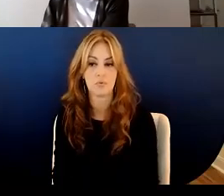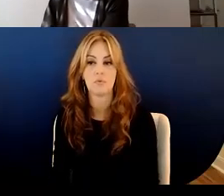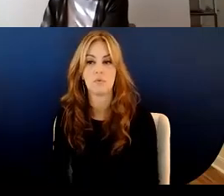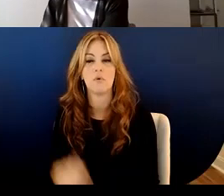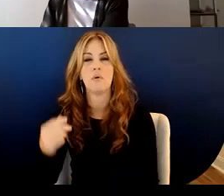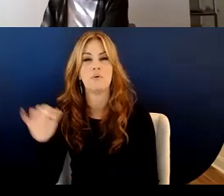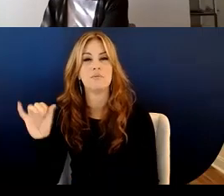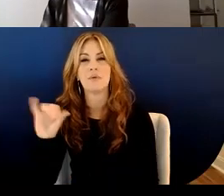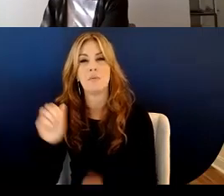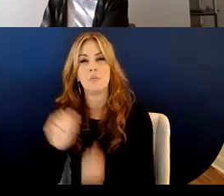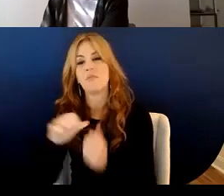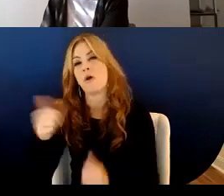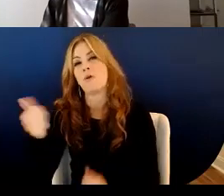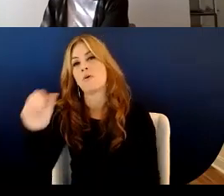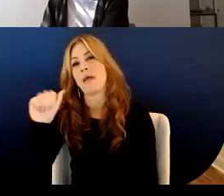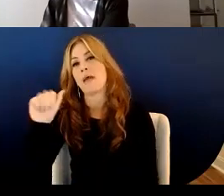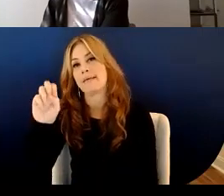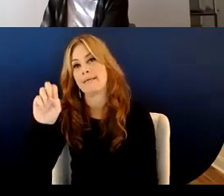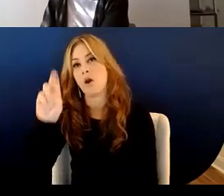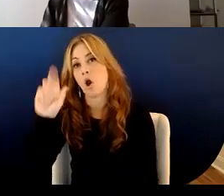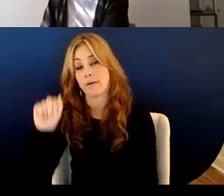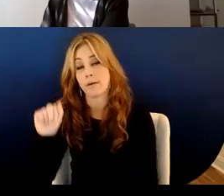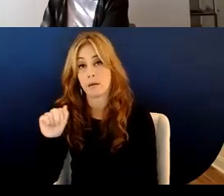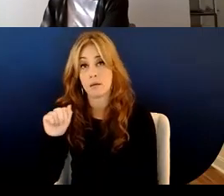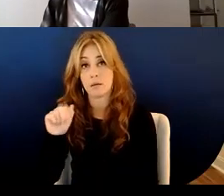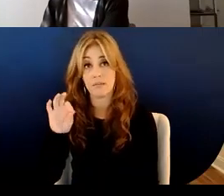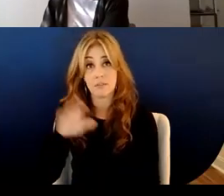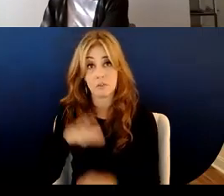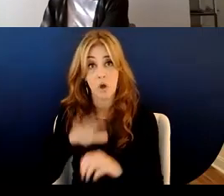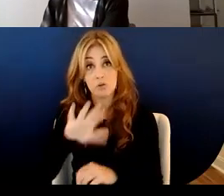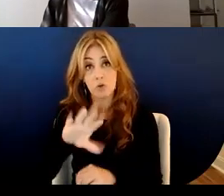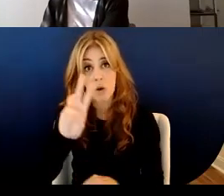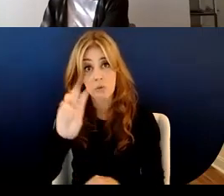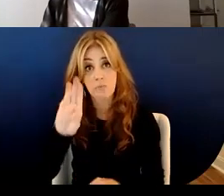are. Yeah, sure. If it's on your web page, then